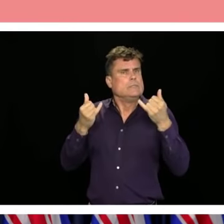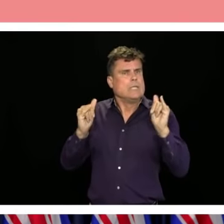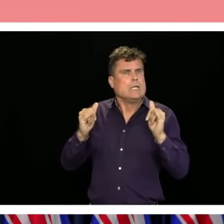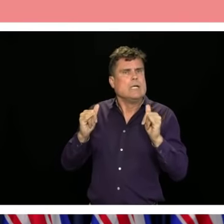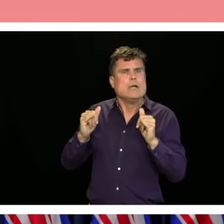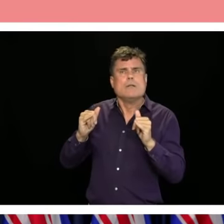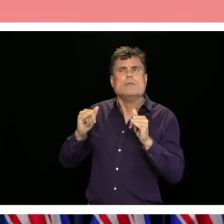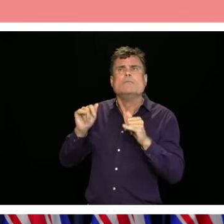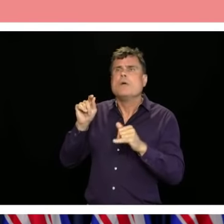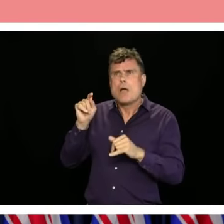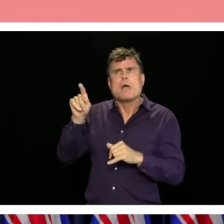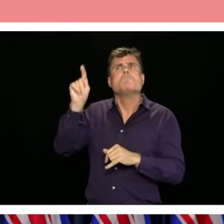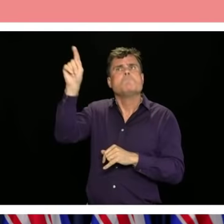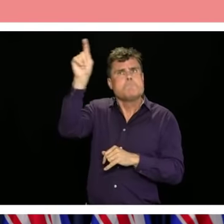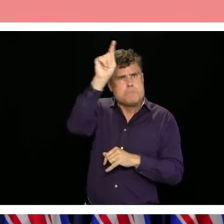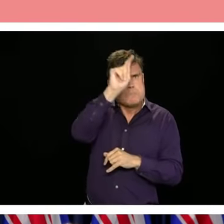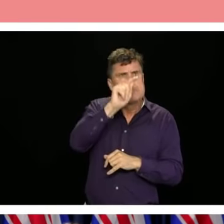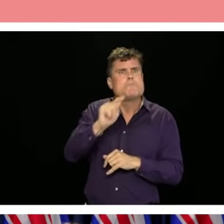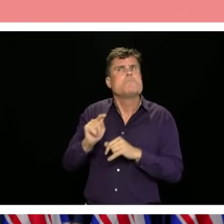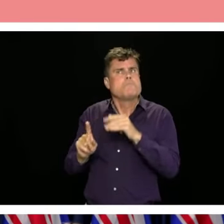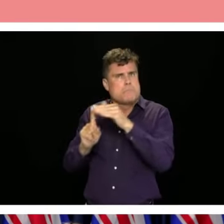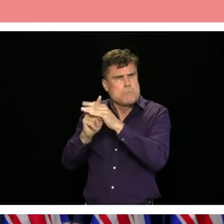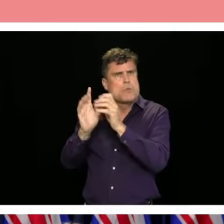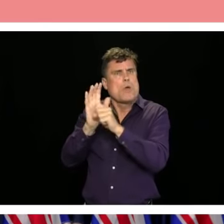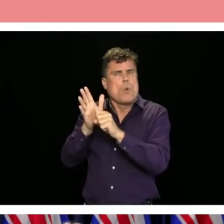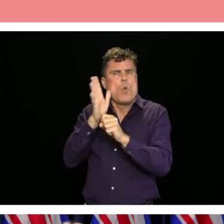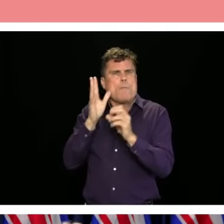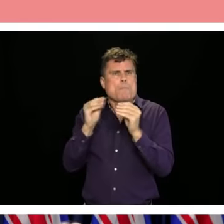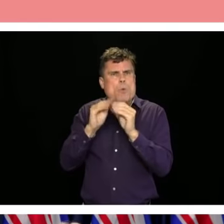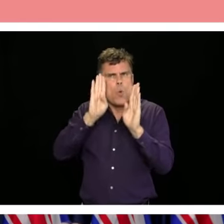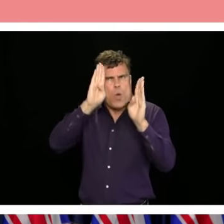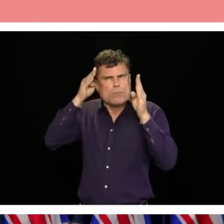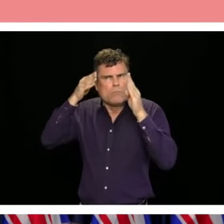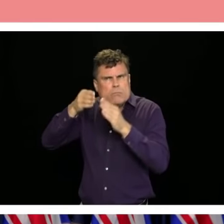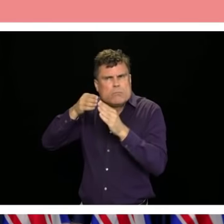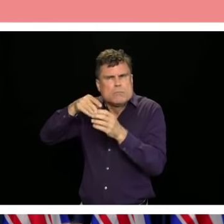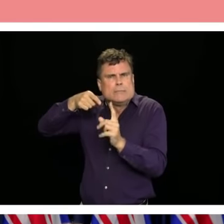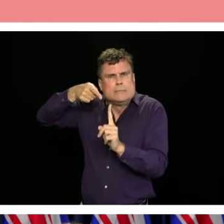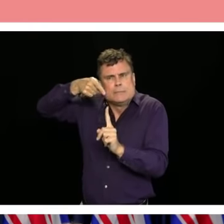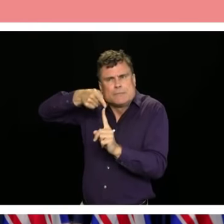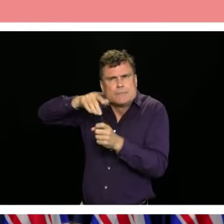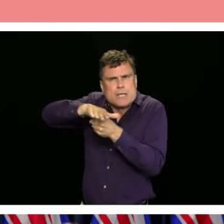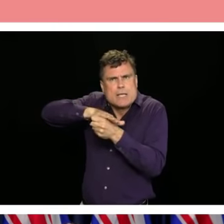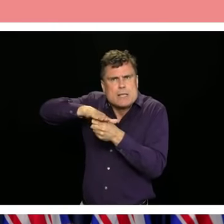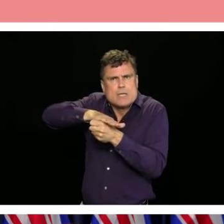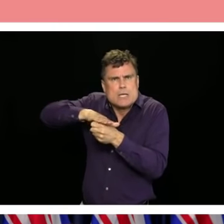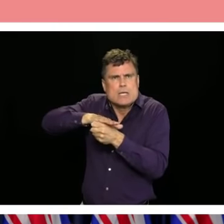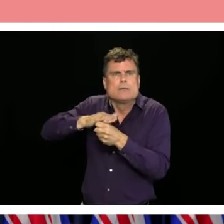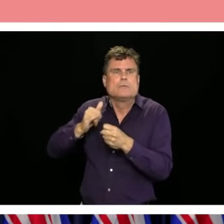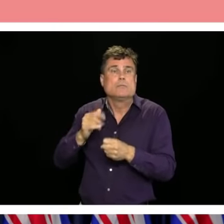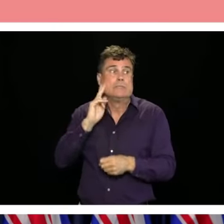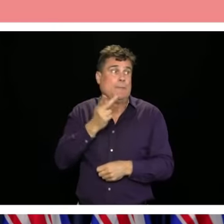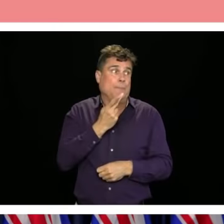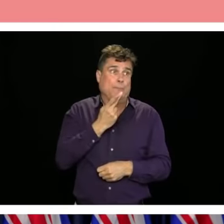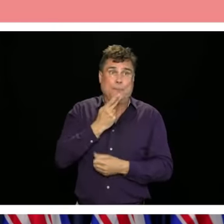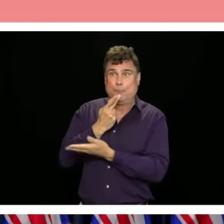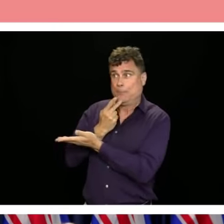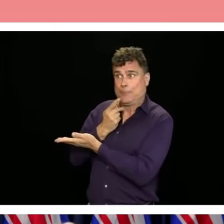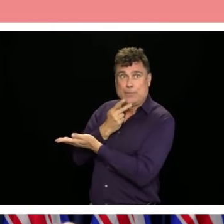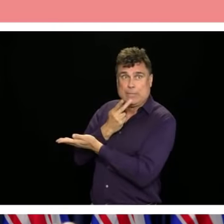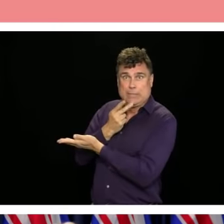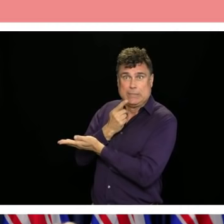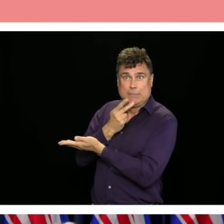coming weeks. So this does tell us, if we look at the pink graph, the pink